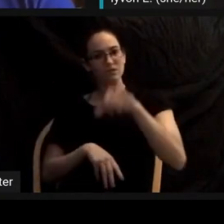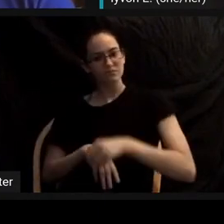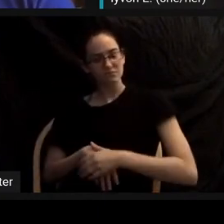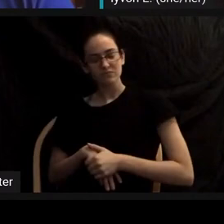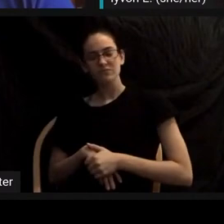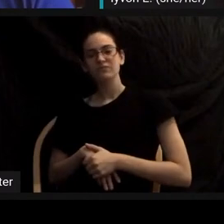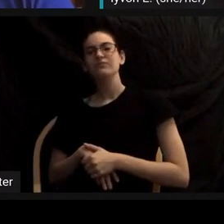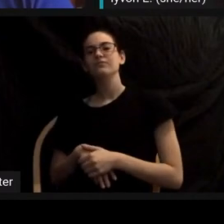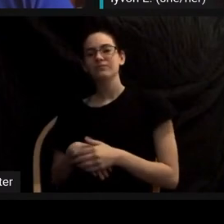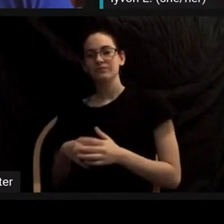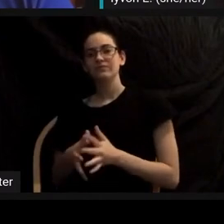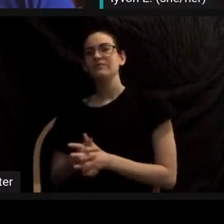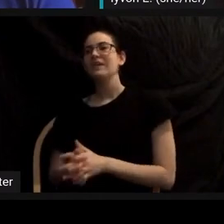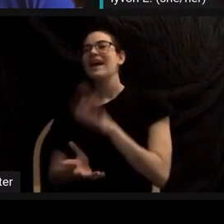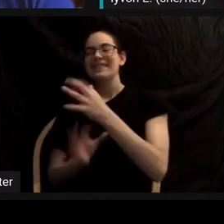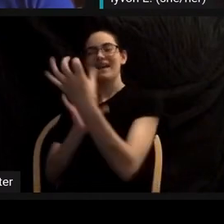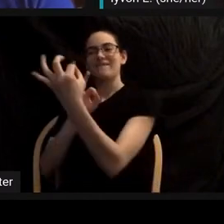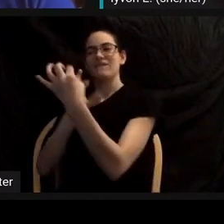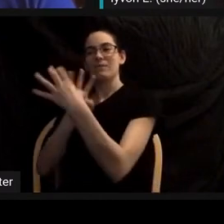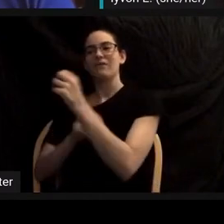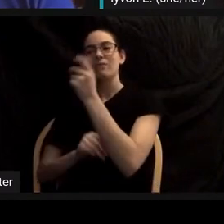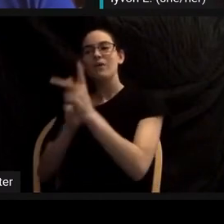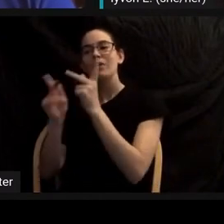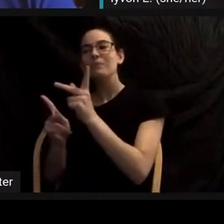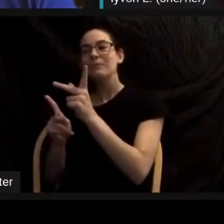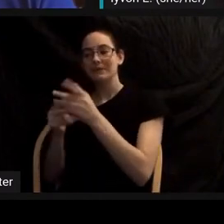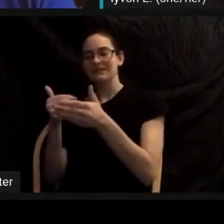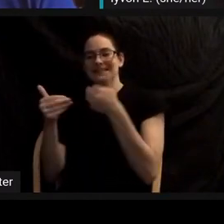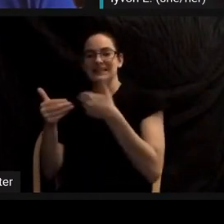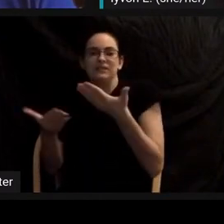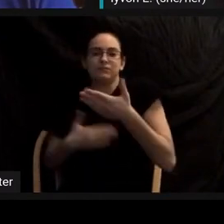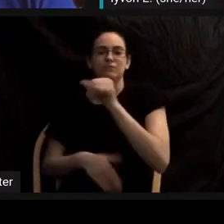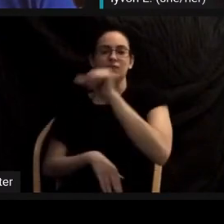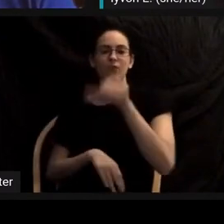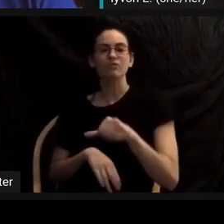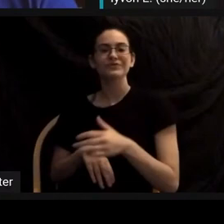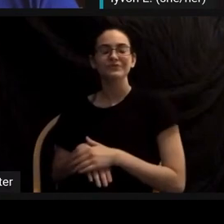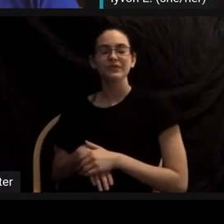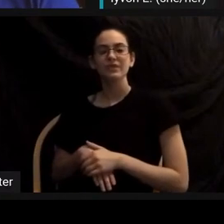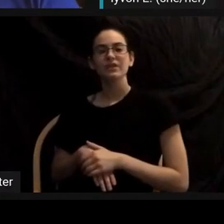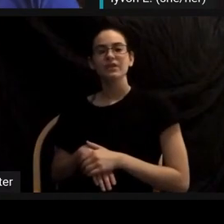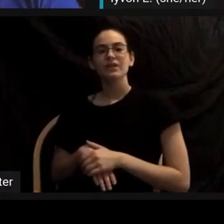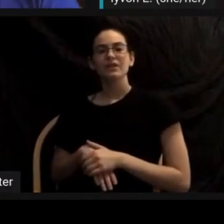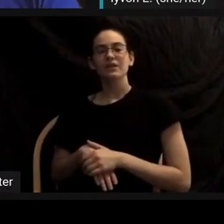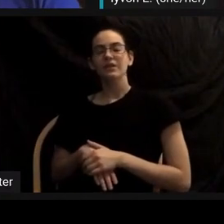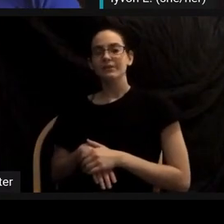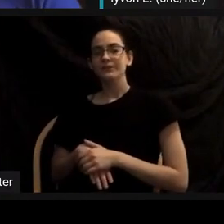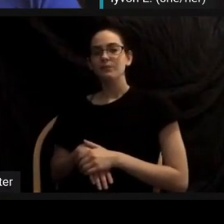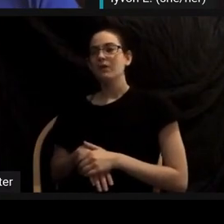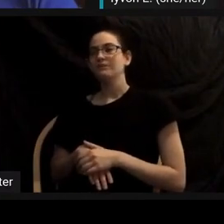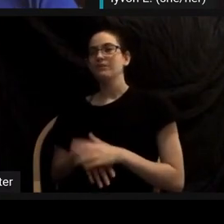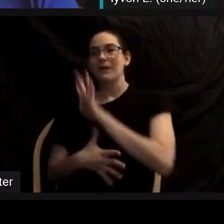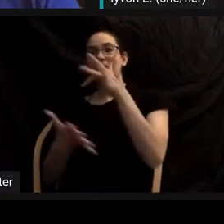know, getting that kind of feedback from folks, it's very easy, particularly in Austin, where, you know, we're sort of, you know, in the middle of